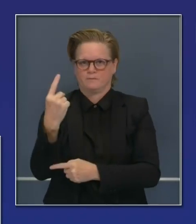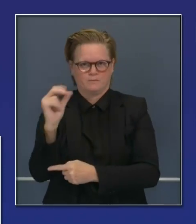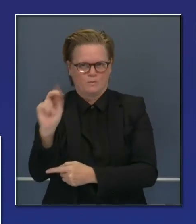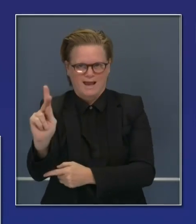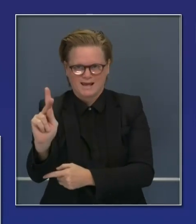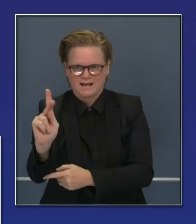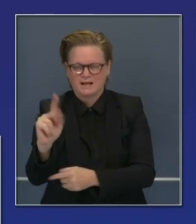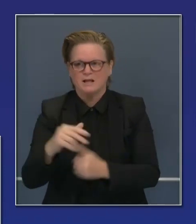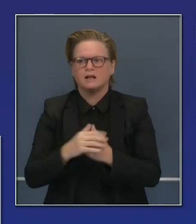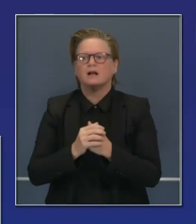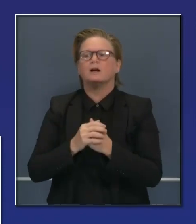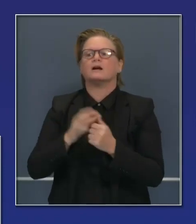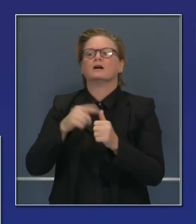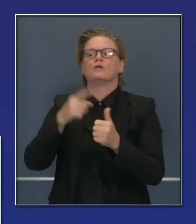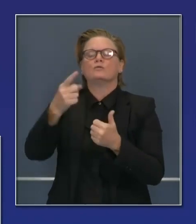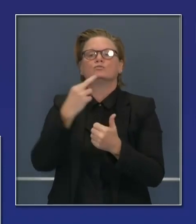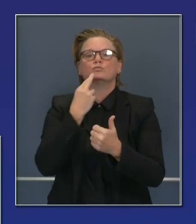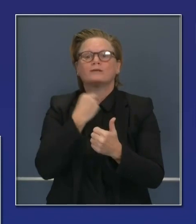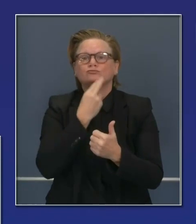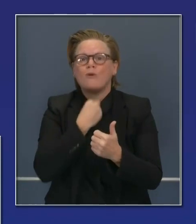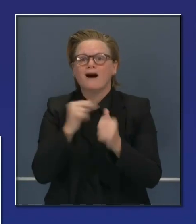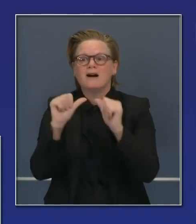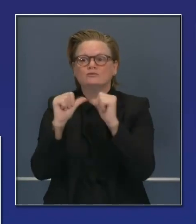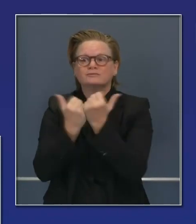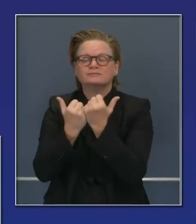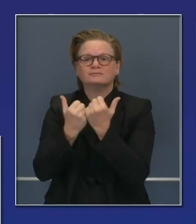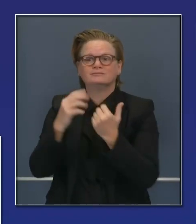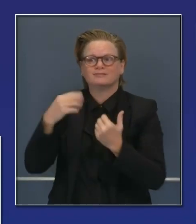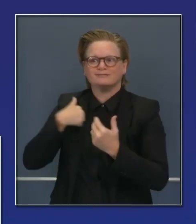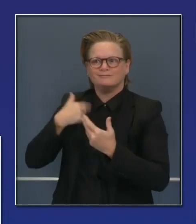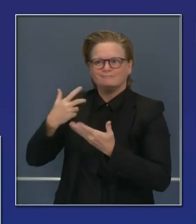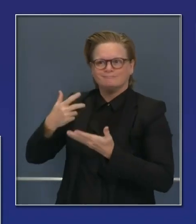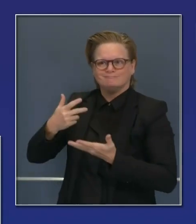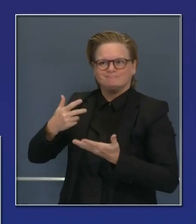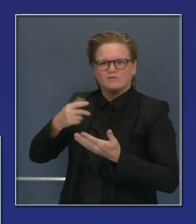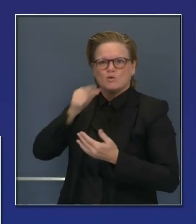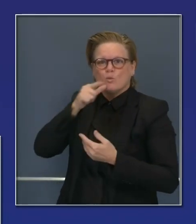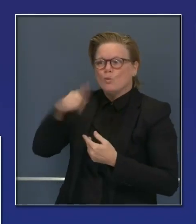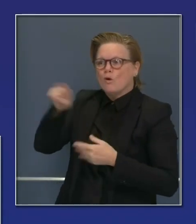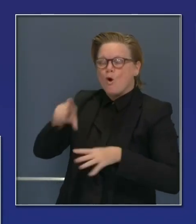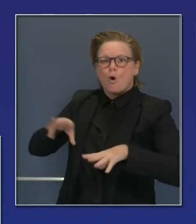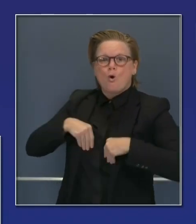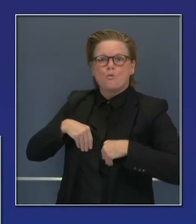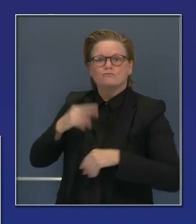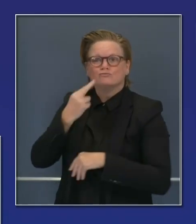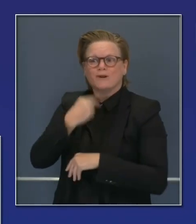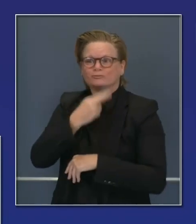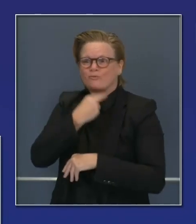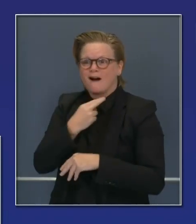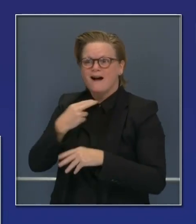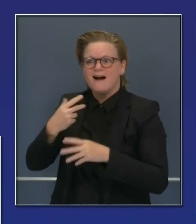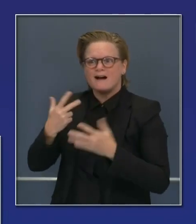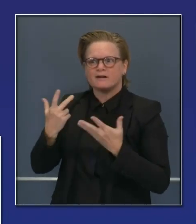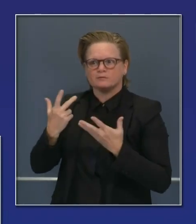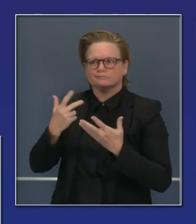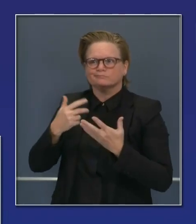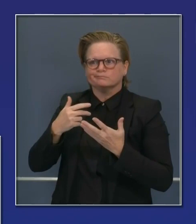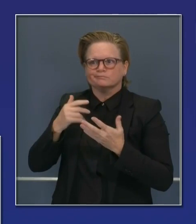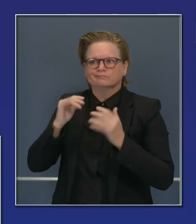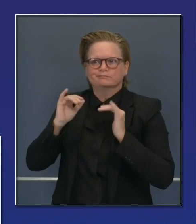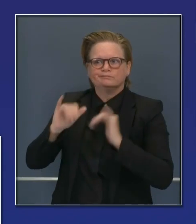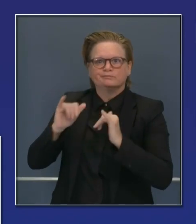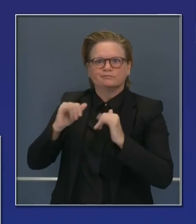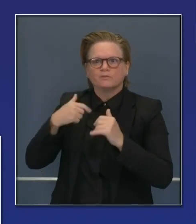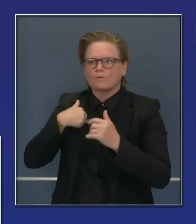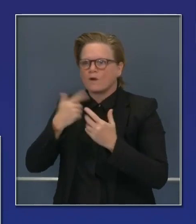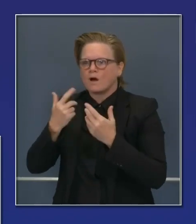a restaurateur myself, as someone who quite literally started right out of college, opened a small retail business and a